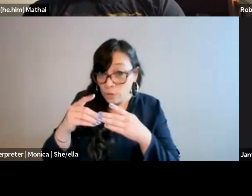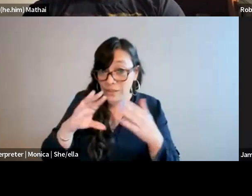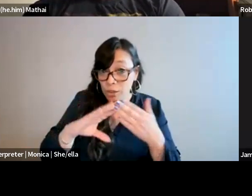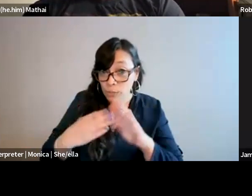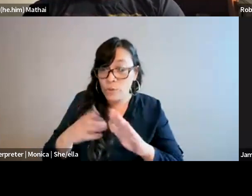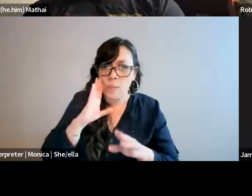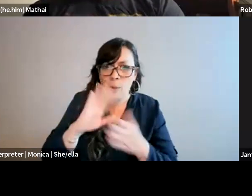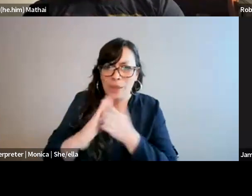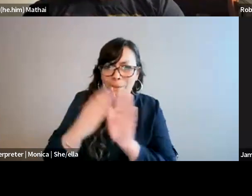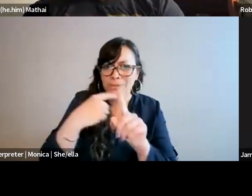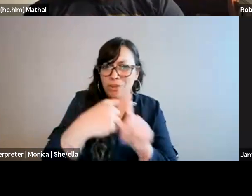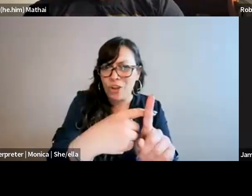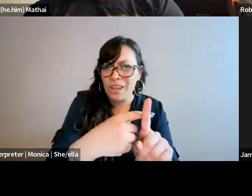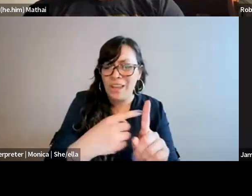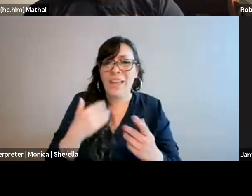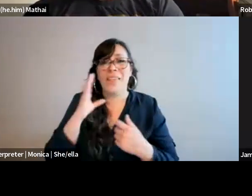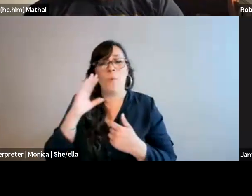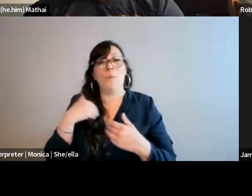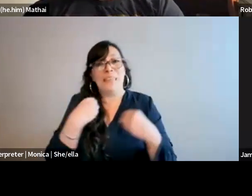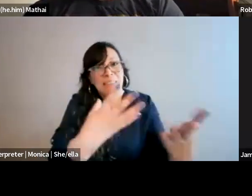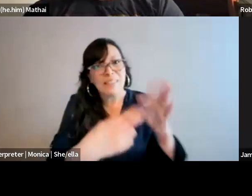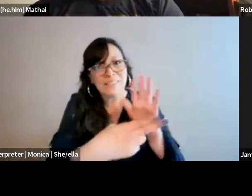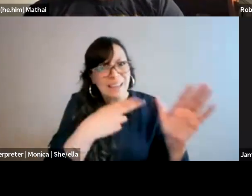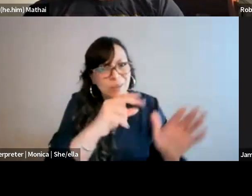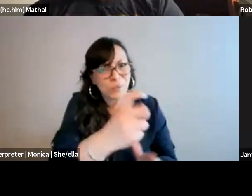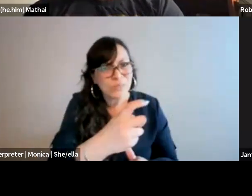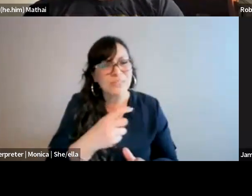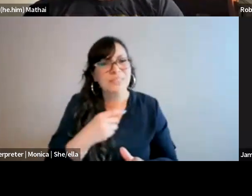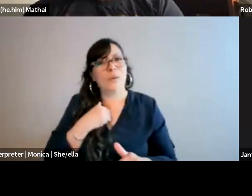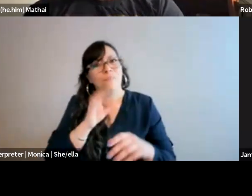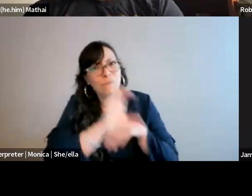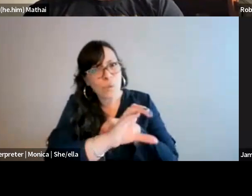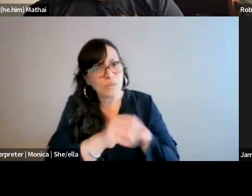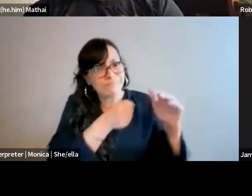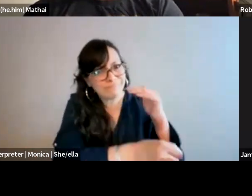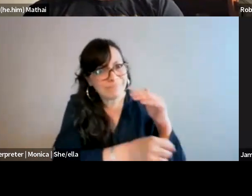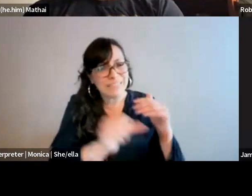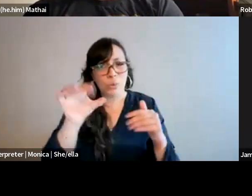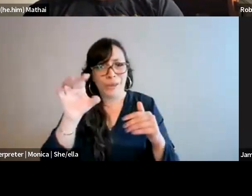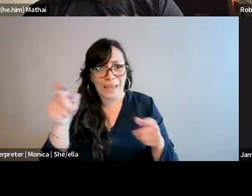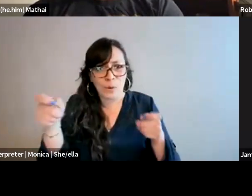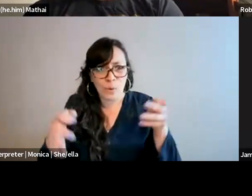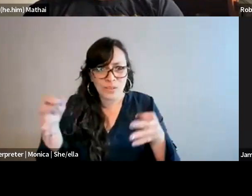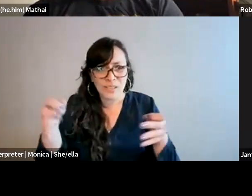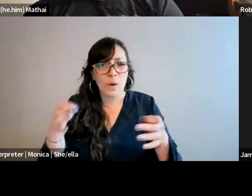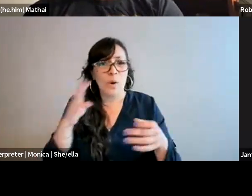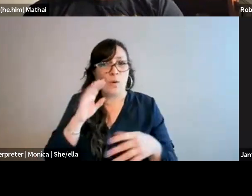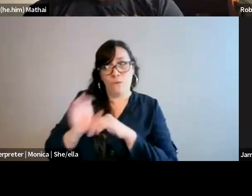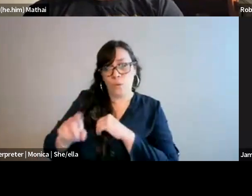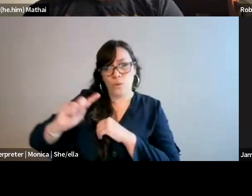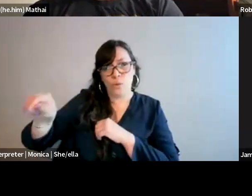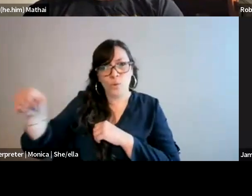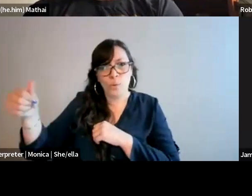going to be targeted. They're going to be given these diagnoses. They're going to be forced into care courts, and they're going to be pushed into encampments or into